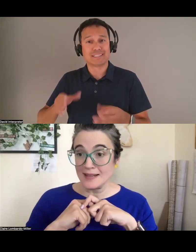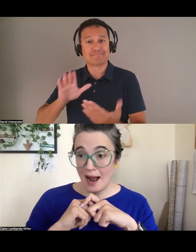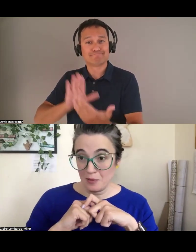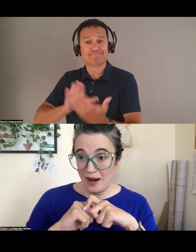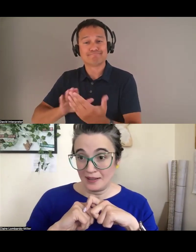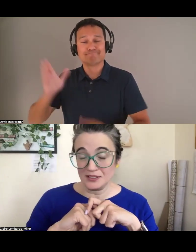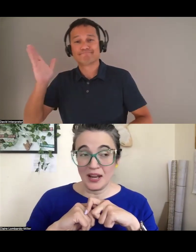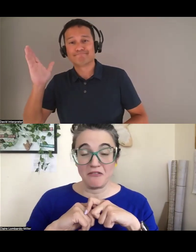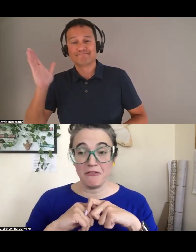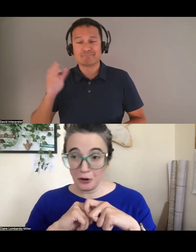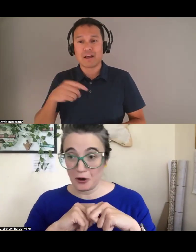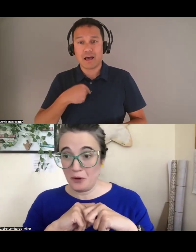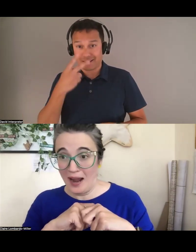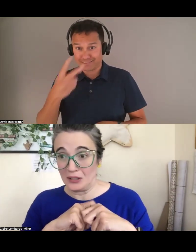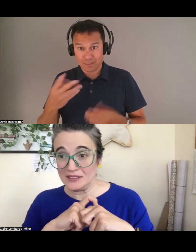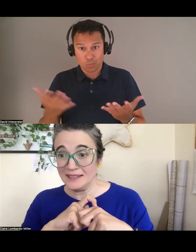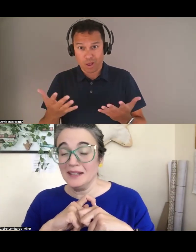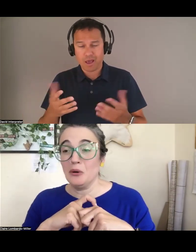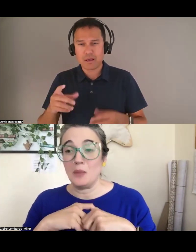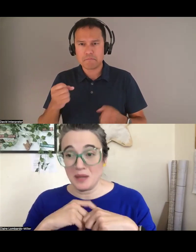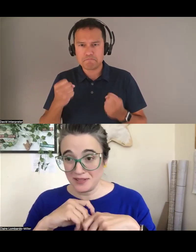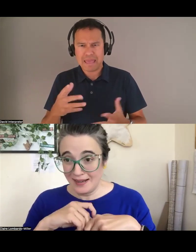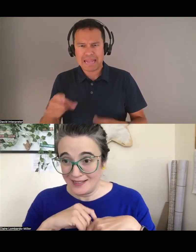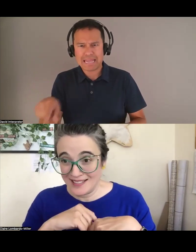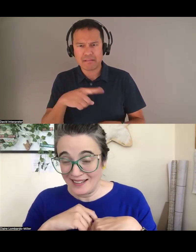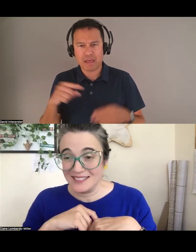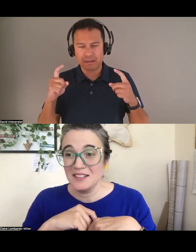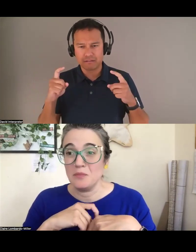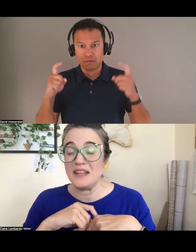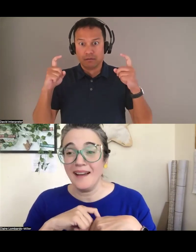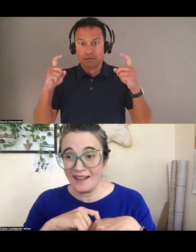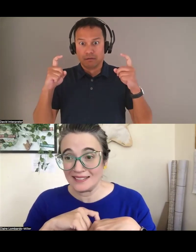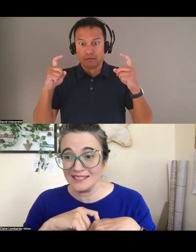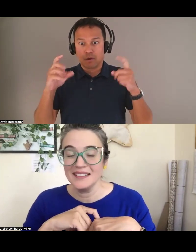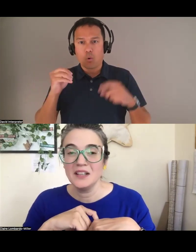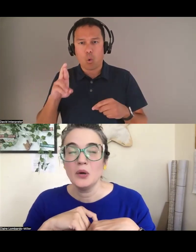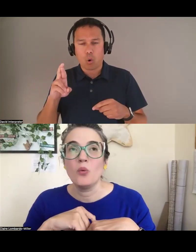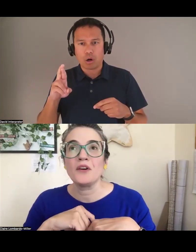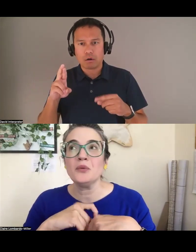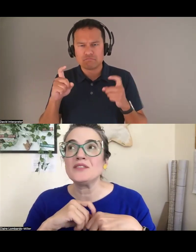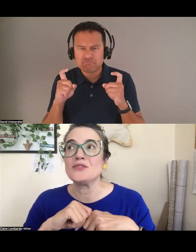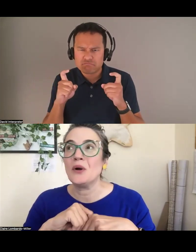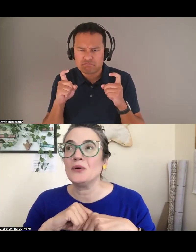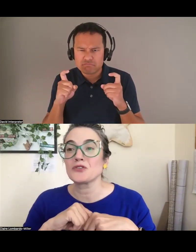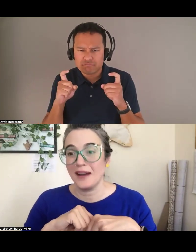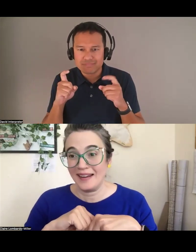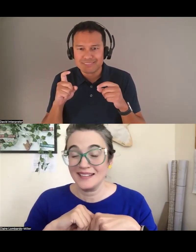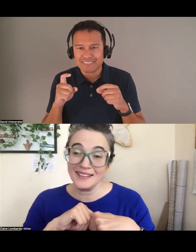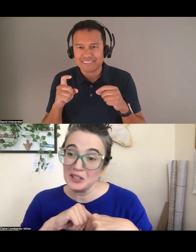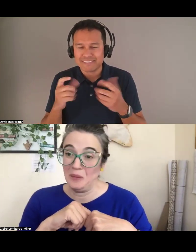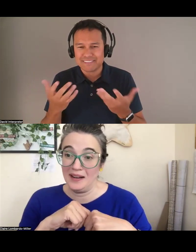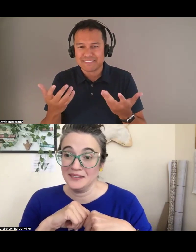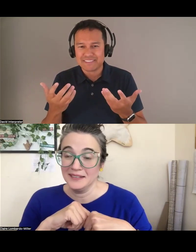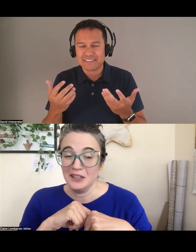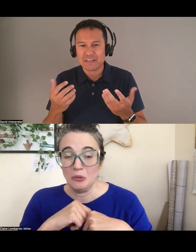raised eyebrows and furrowed brows while people take this test. Because what are we so trained to